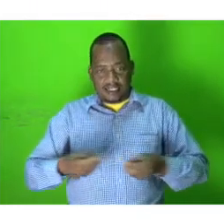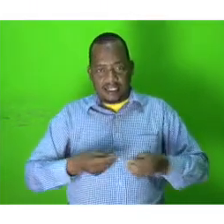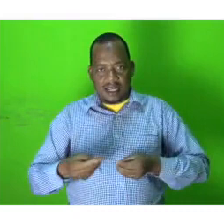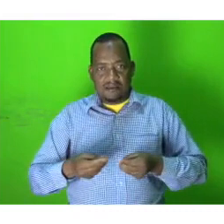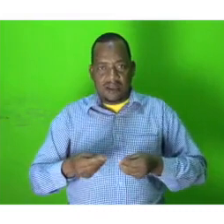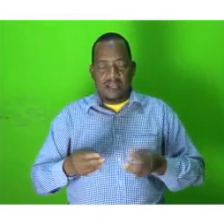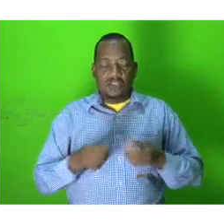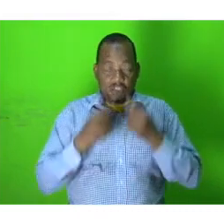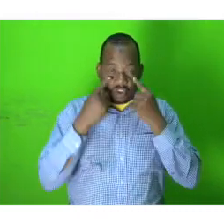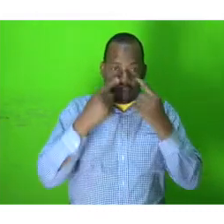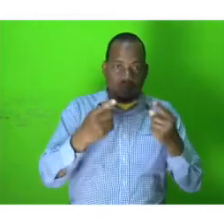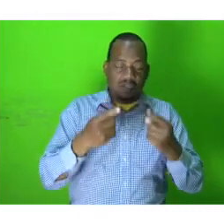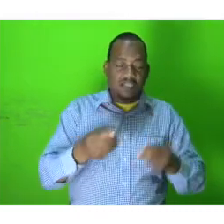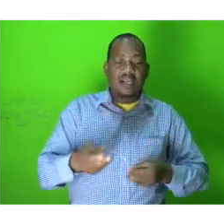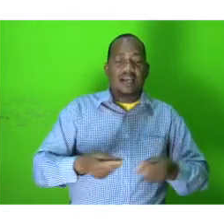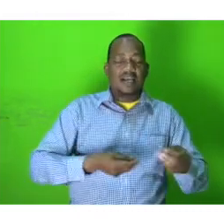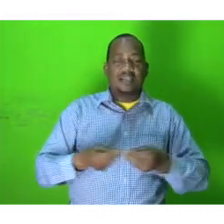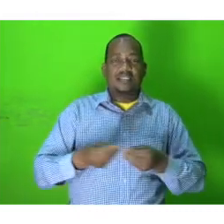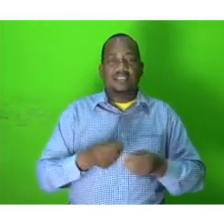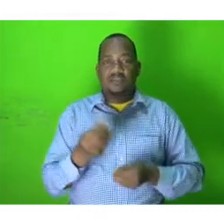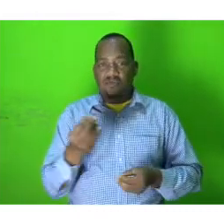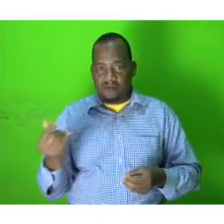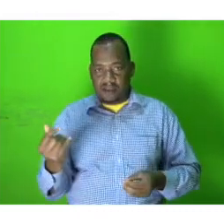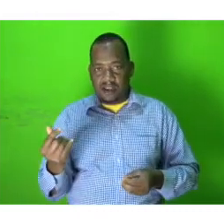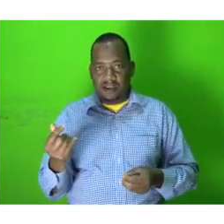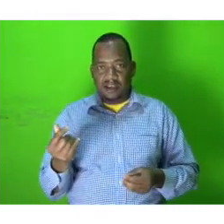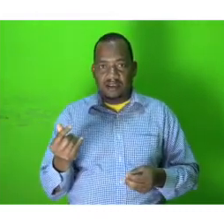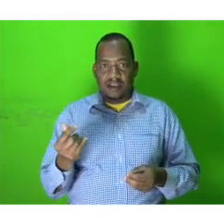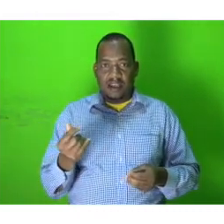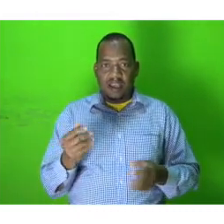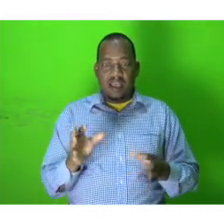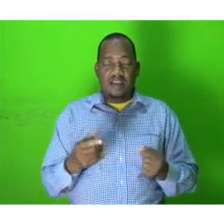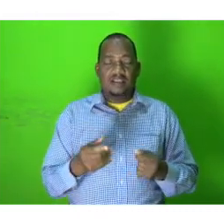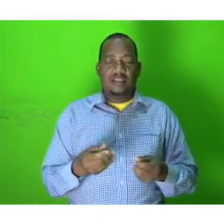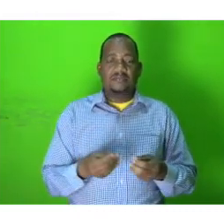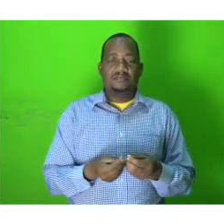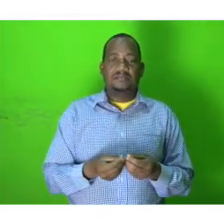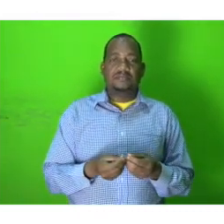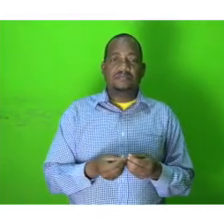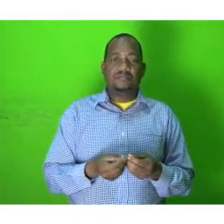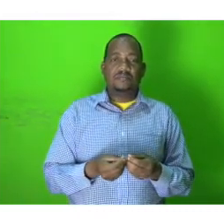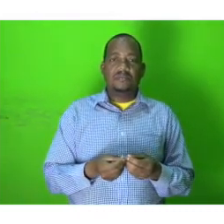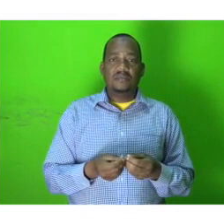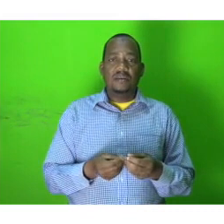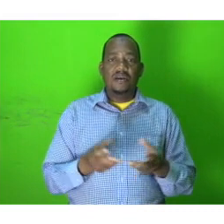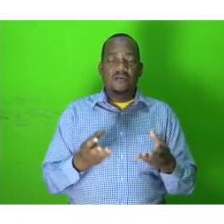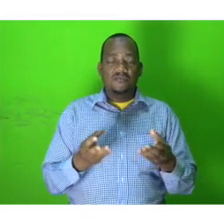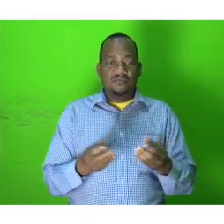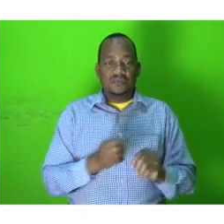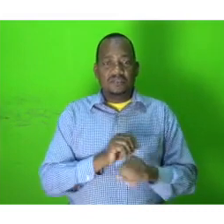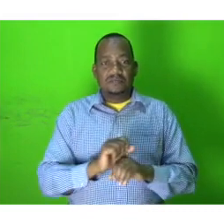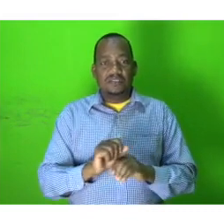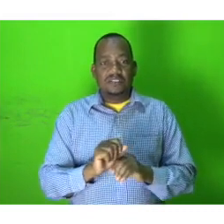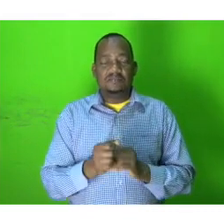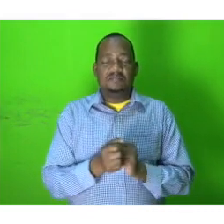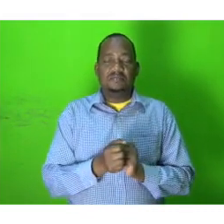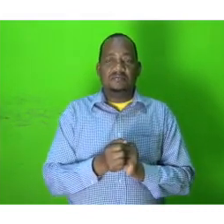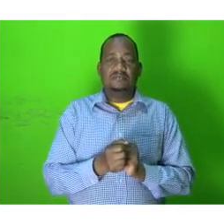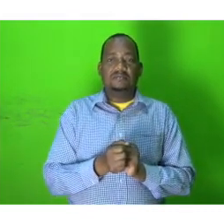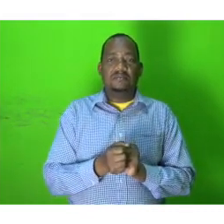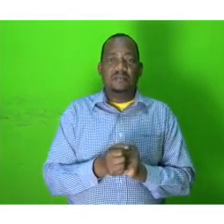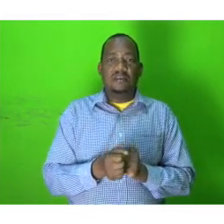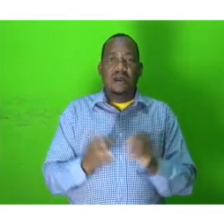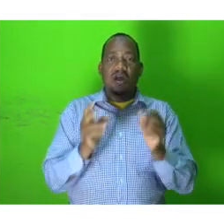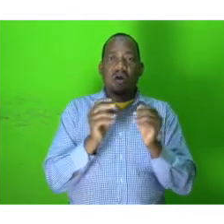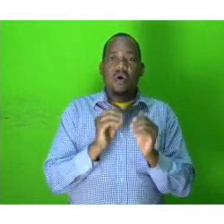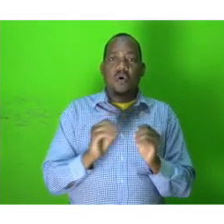its customer, showing the transaction dealing between the bank and the customer for a specified